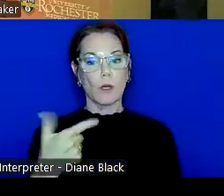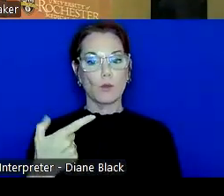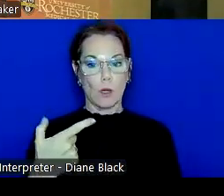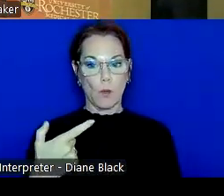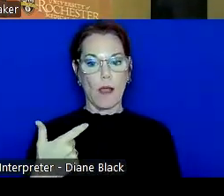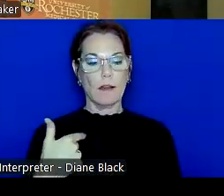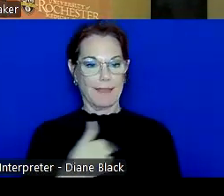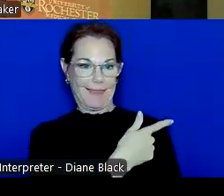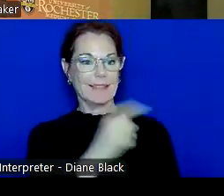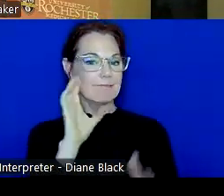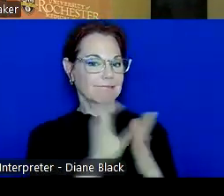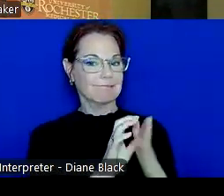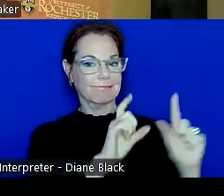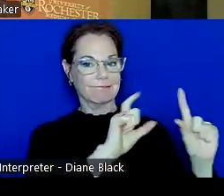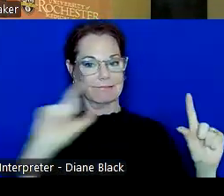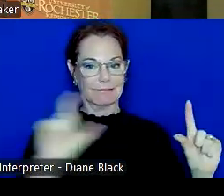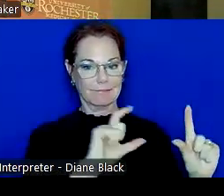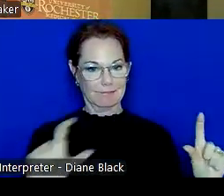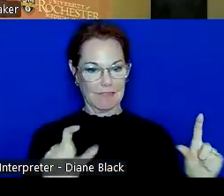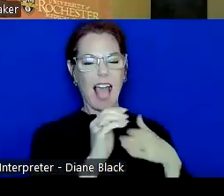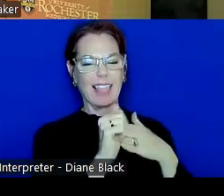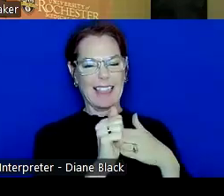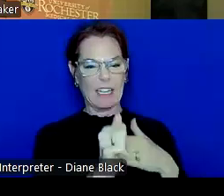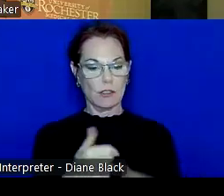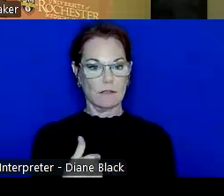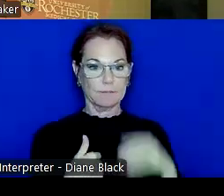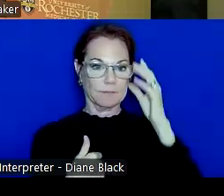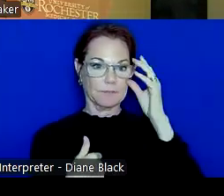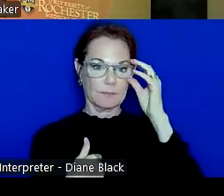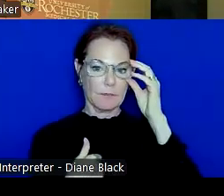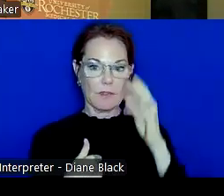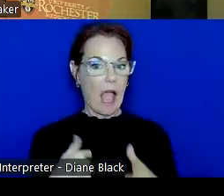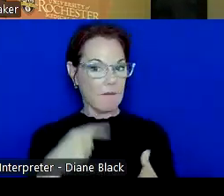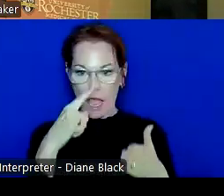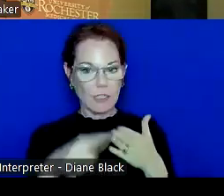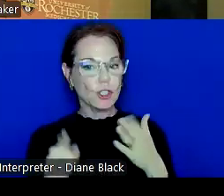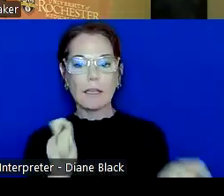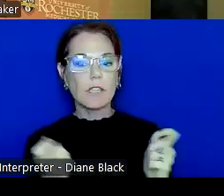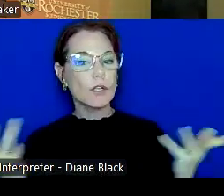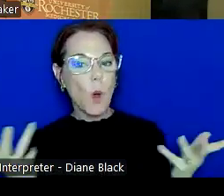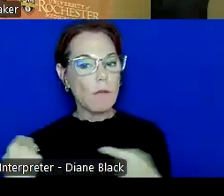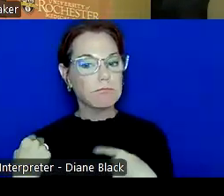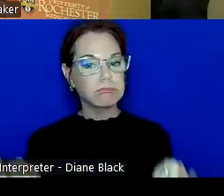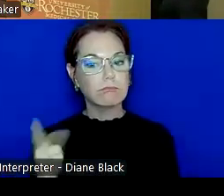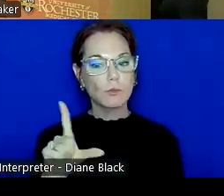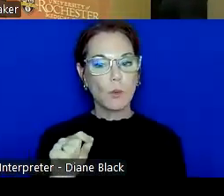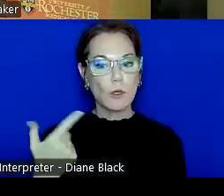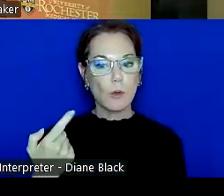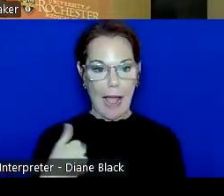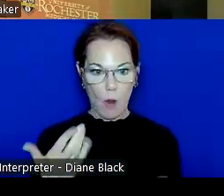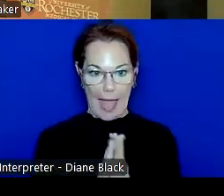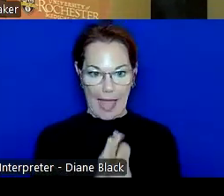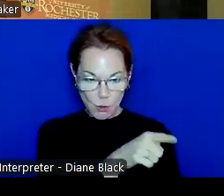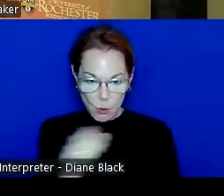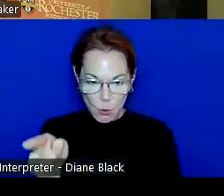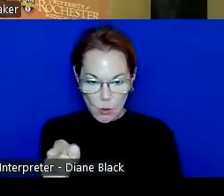up this image of the 2021 leadership. I did not do the work to see what's changed. I want to ask you, do you know what's changed? When it comes to